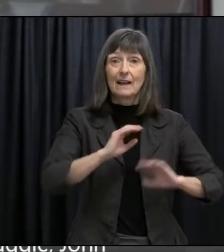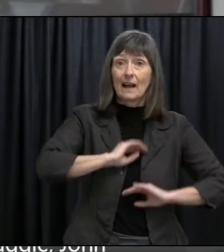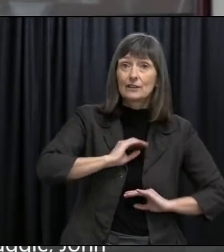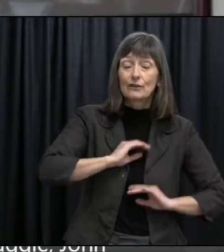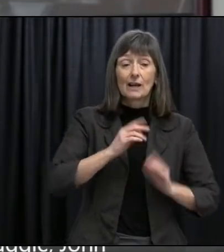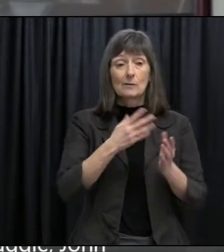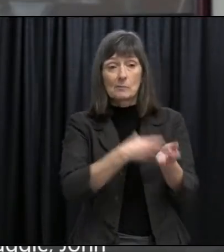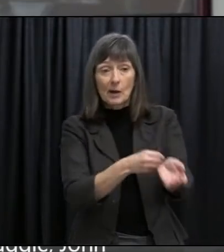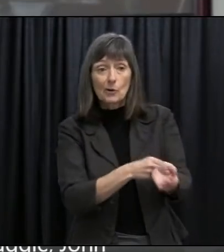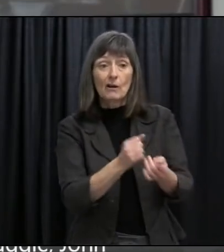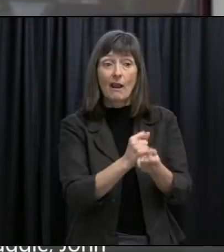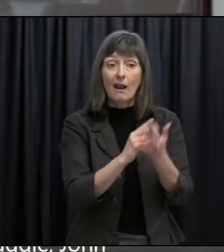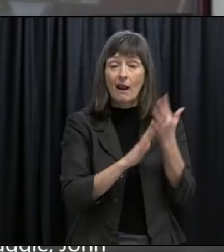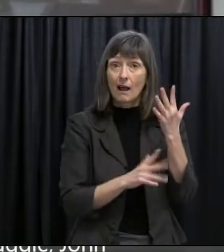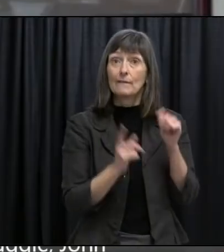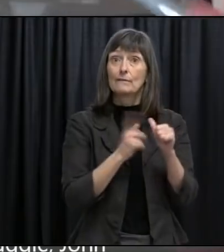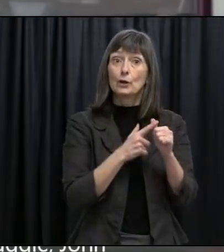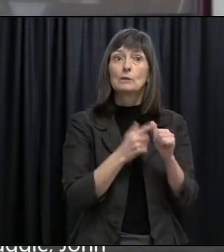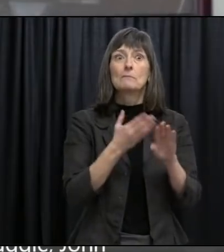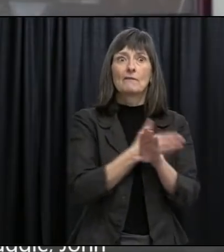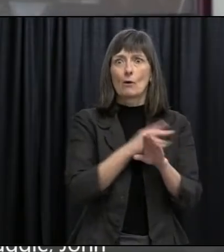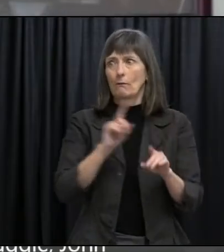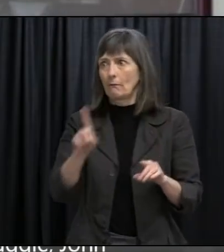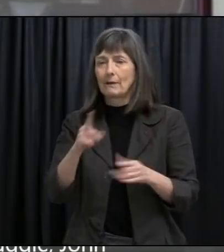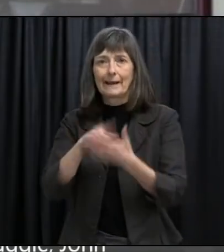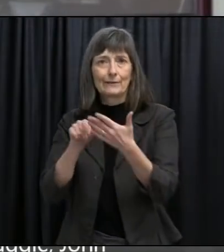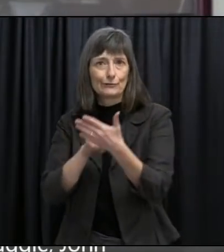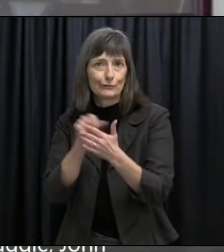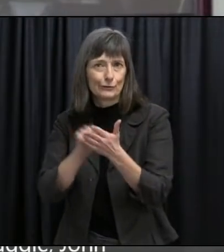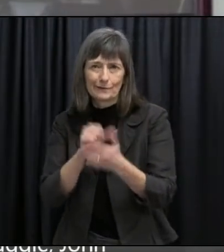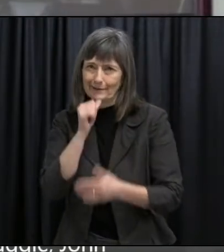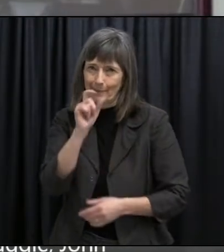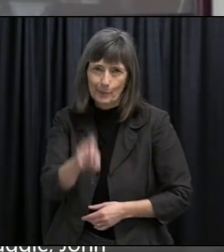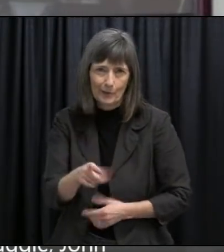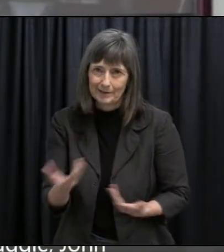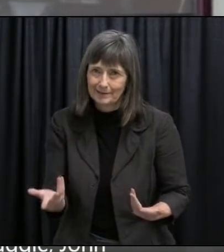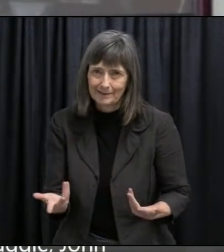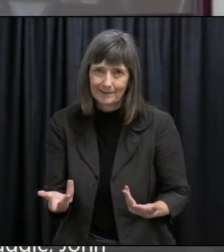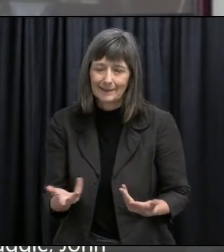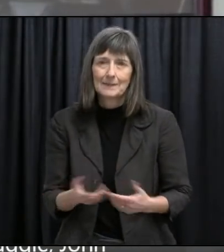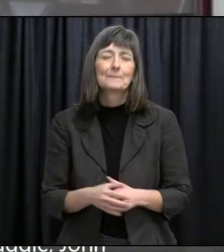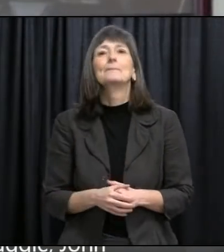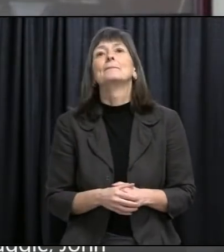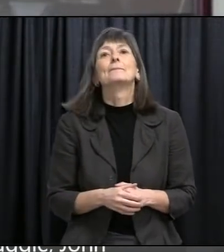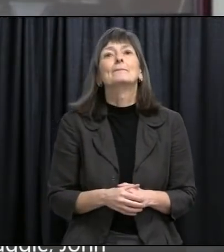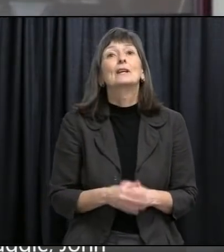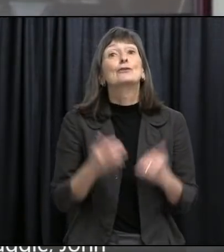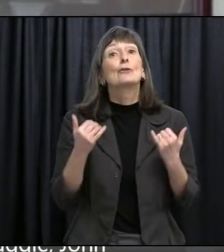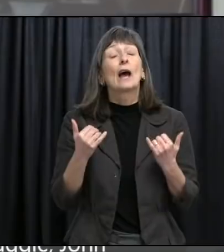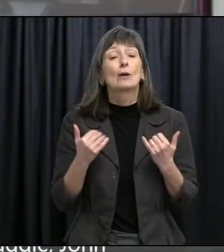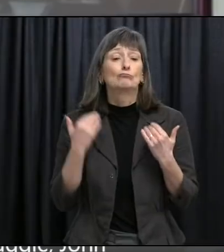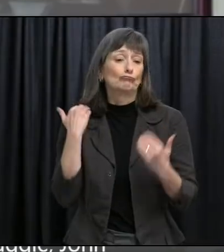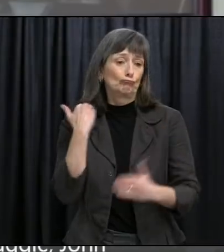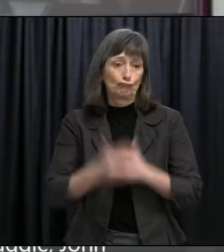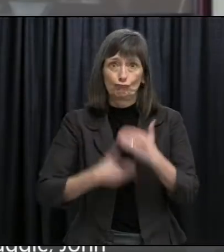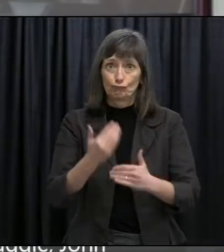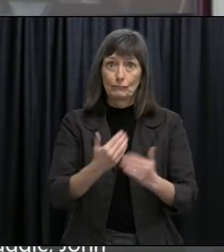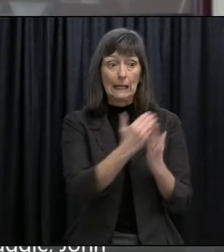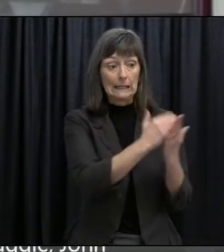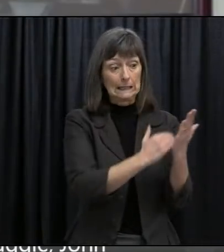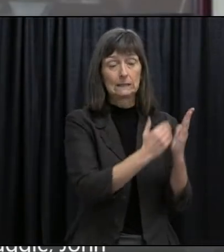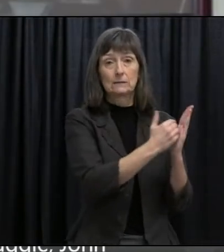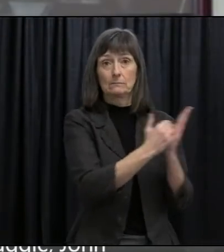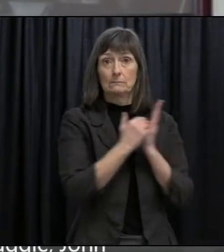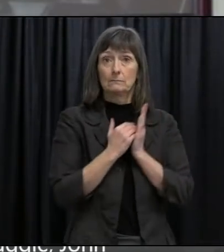The short answer again is now the bulge, the surge has gone through and we're in a steady state. Those tests for